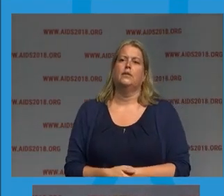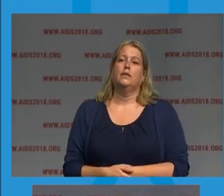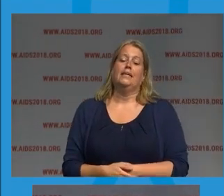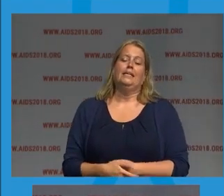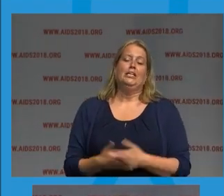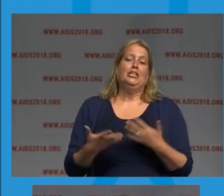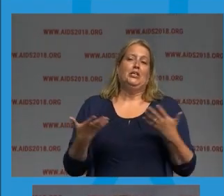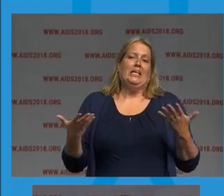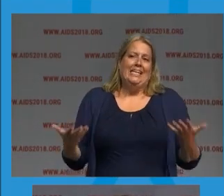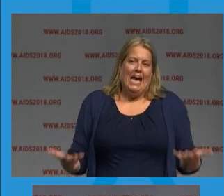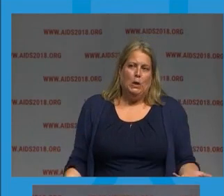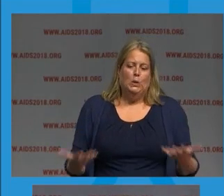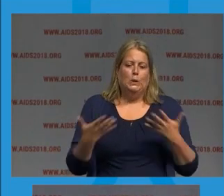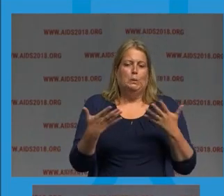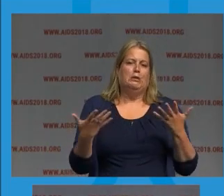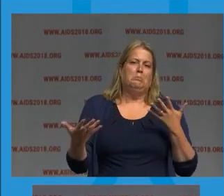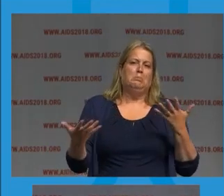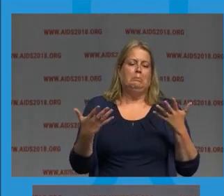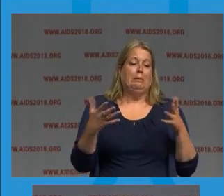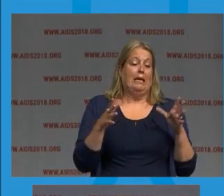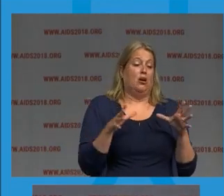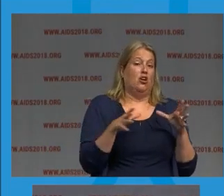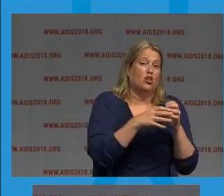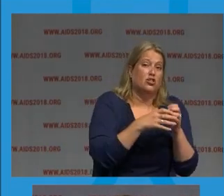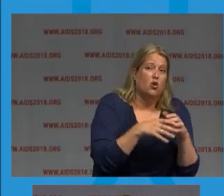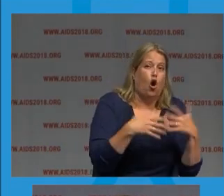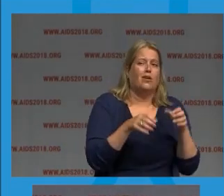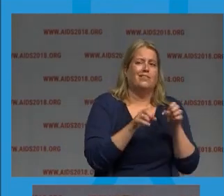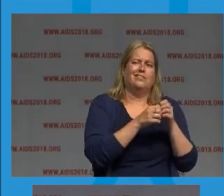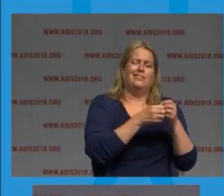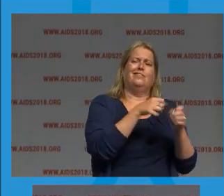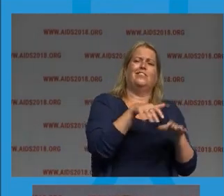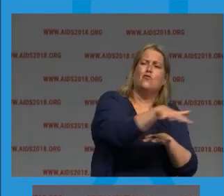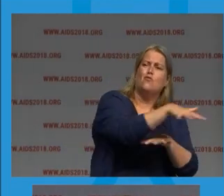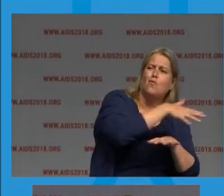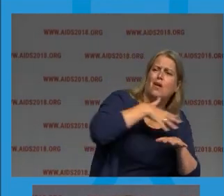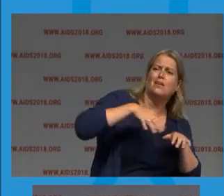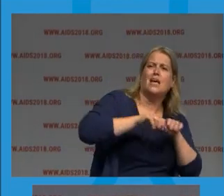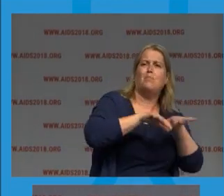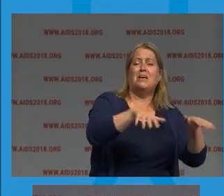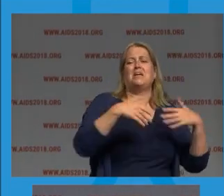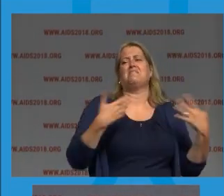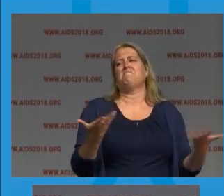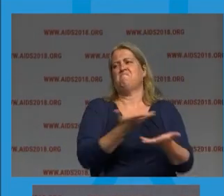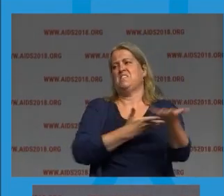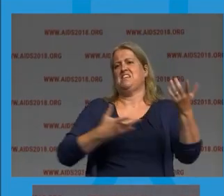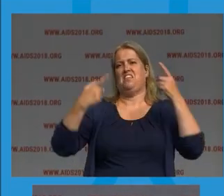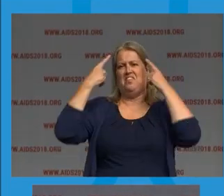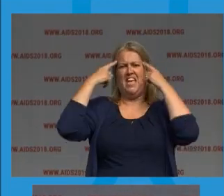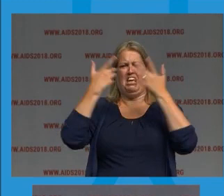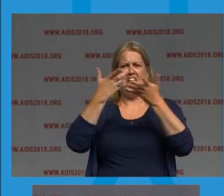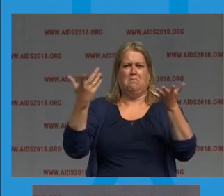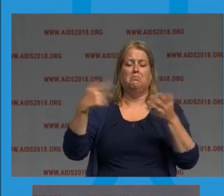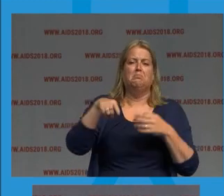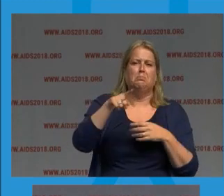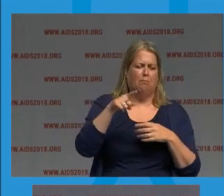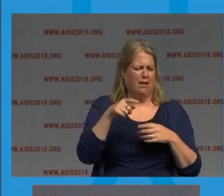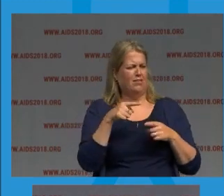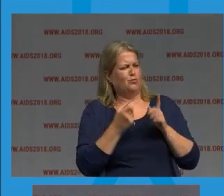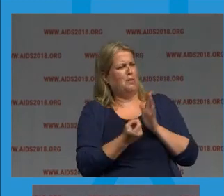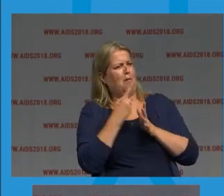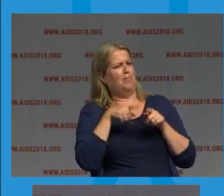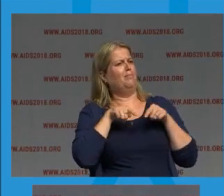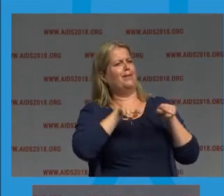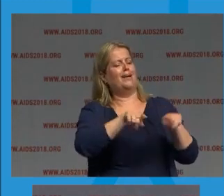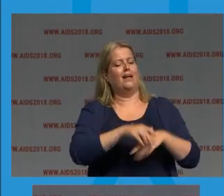a concentrated or a generalized epidemic? And that these are, as if that these are happening in parallel. And I